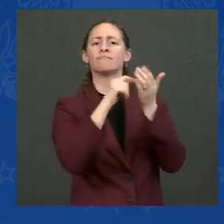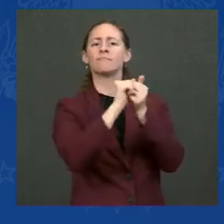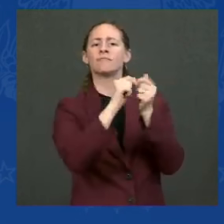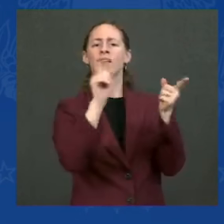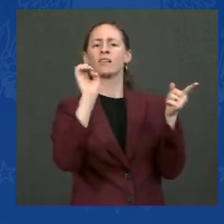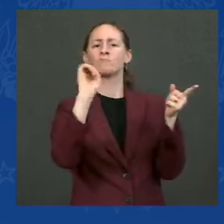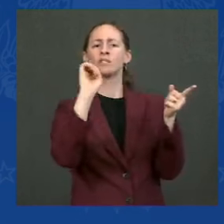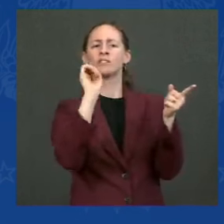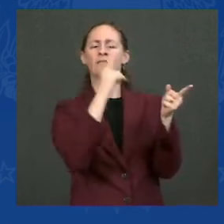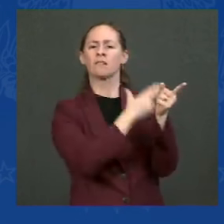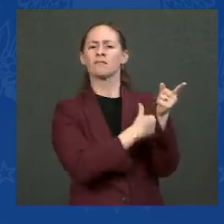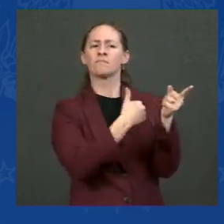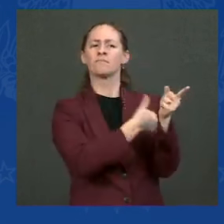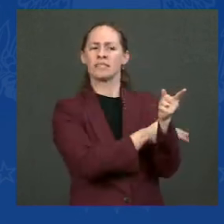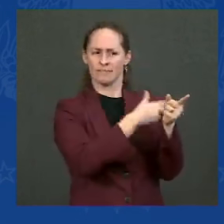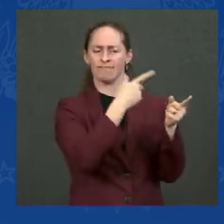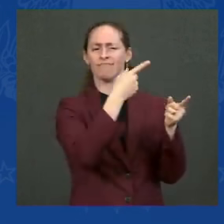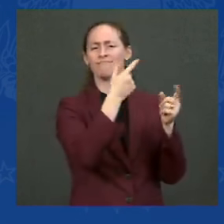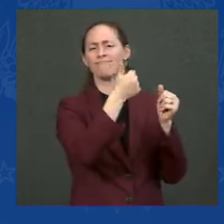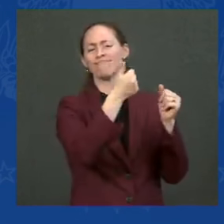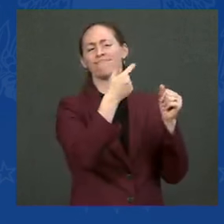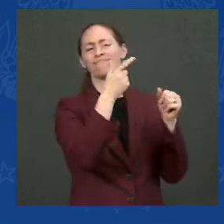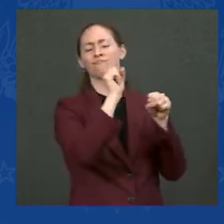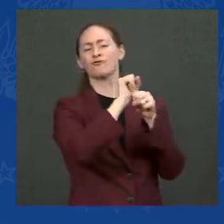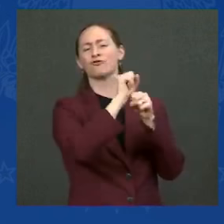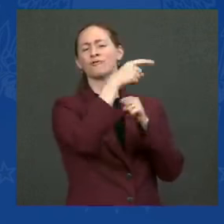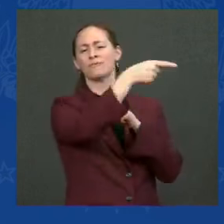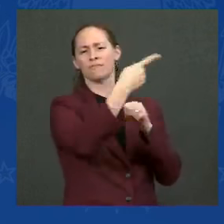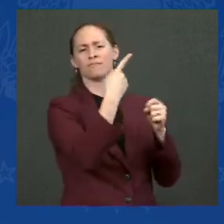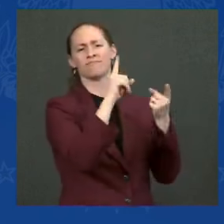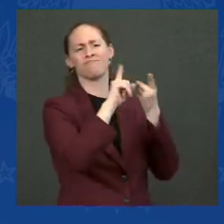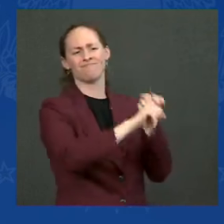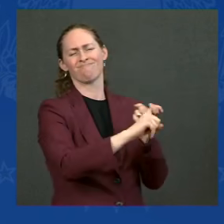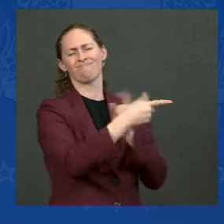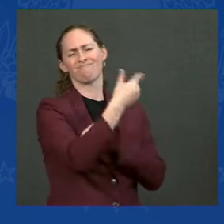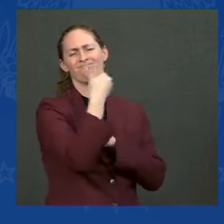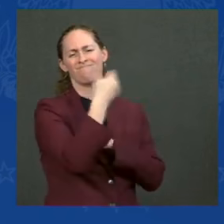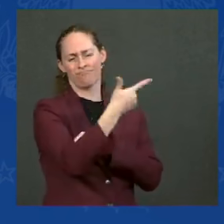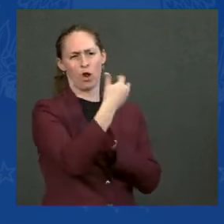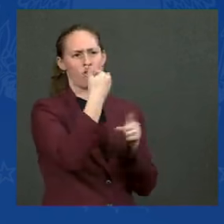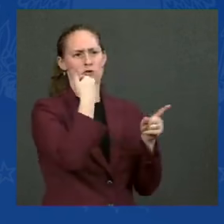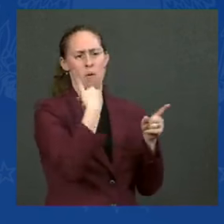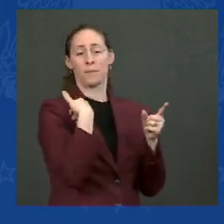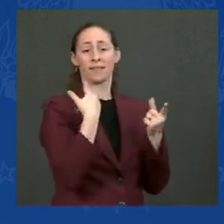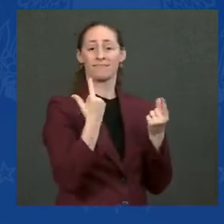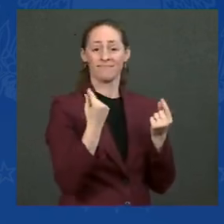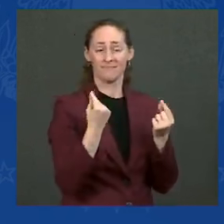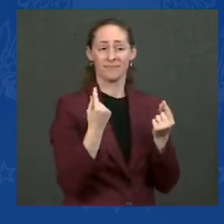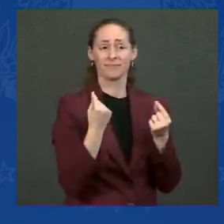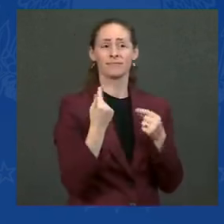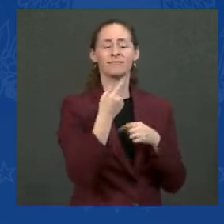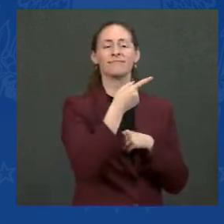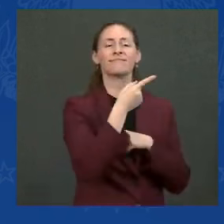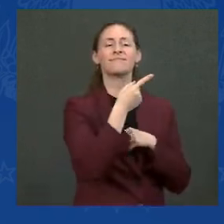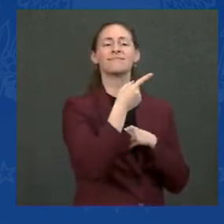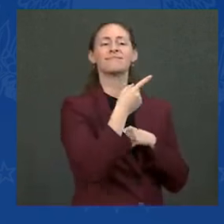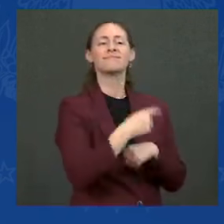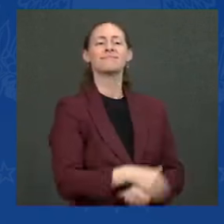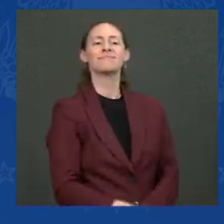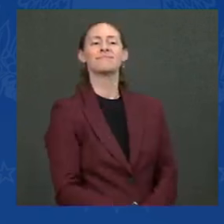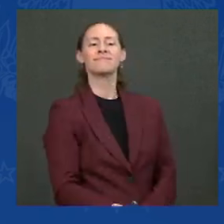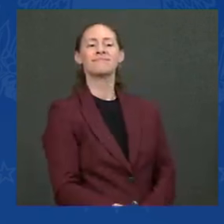Pennsylvania because a good friend had called and he had rushed his significant other to the emergency